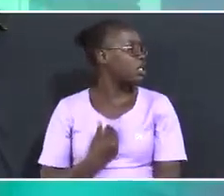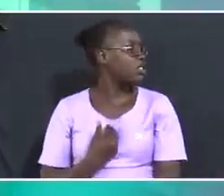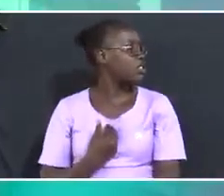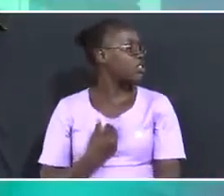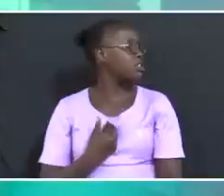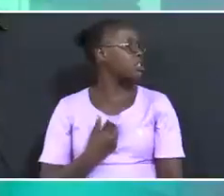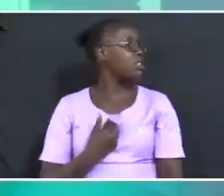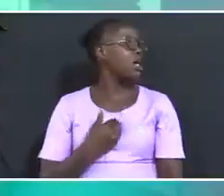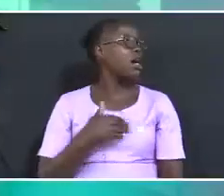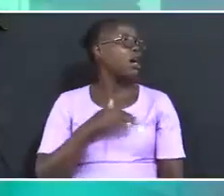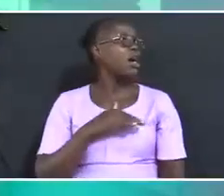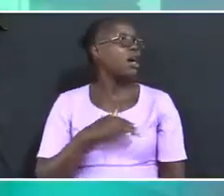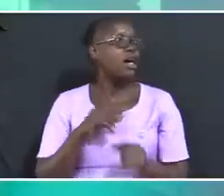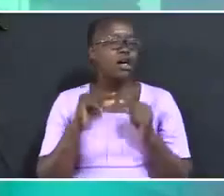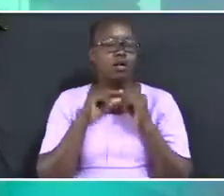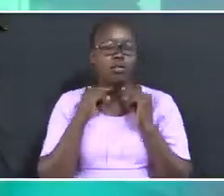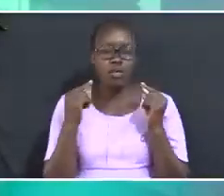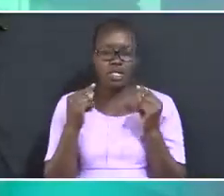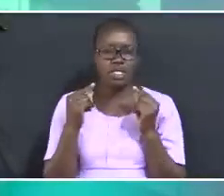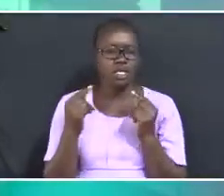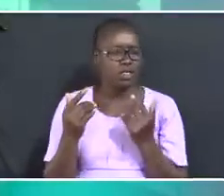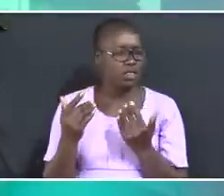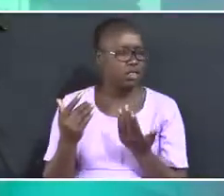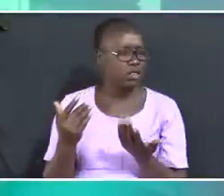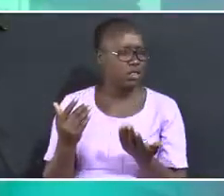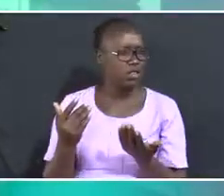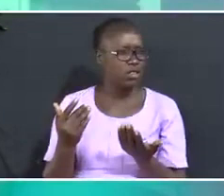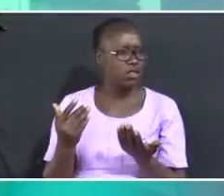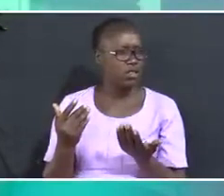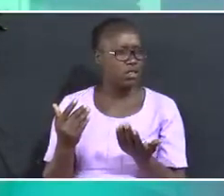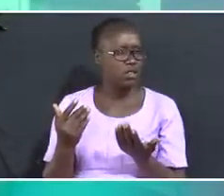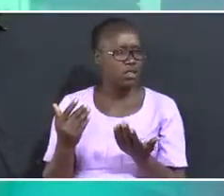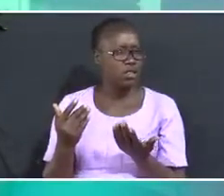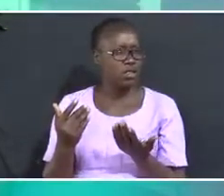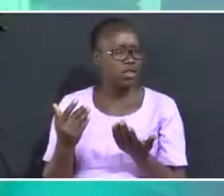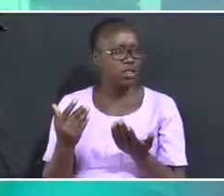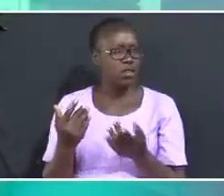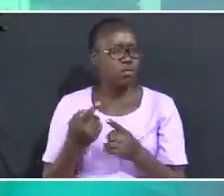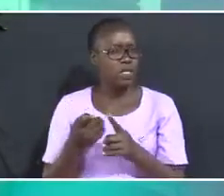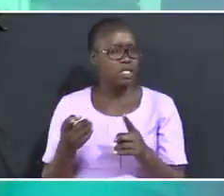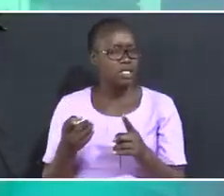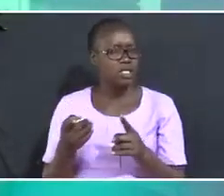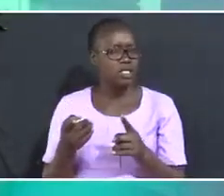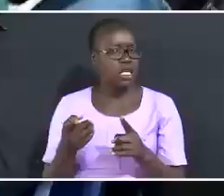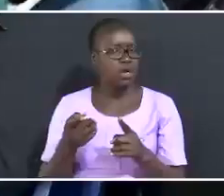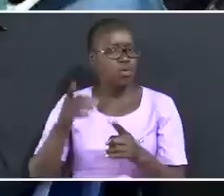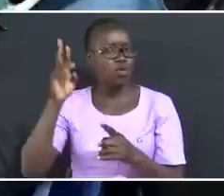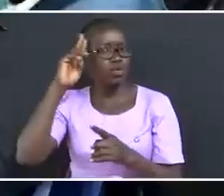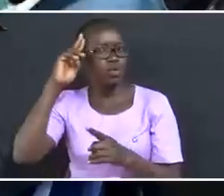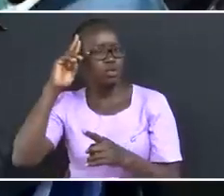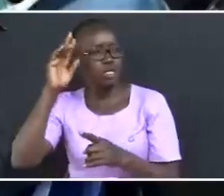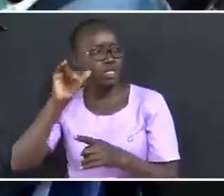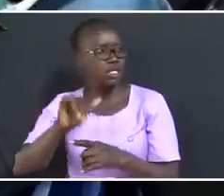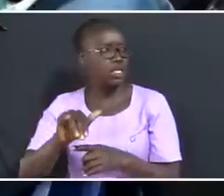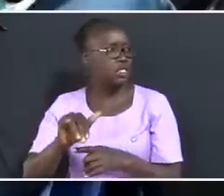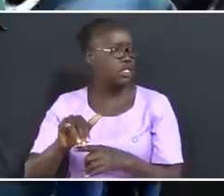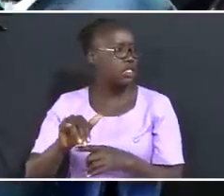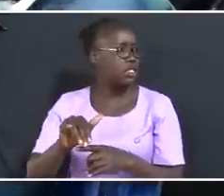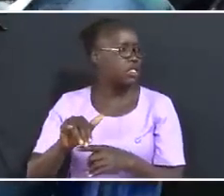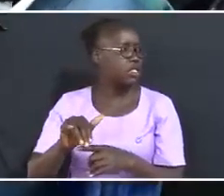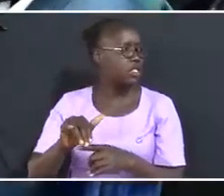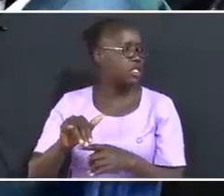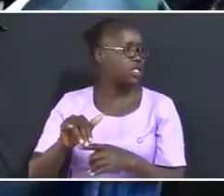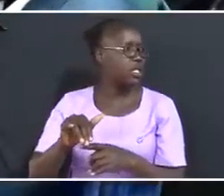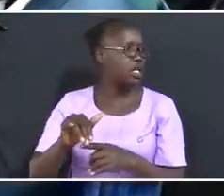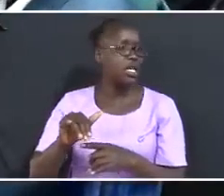but late pastor, Jameson Getanke. And I was reminding him that Getanke is the